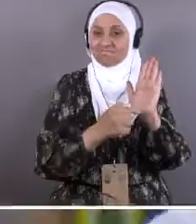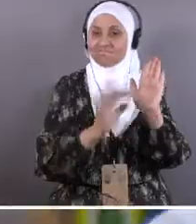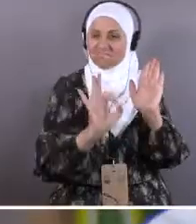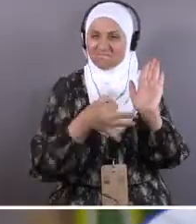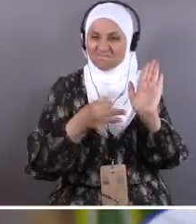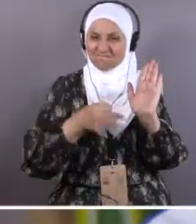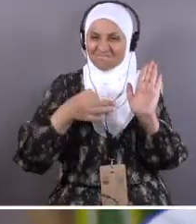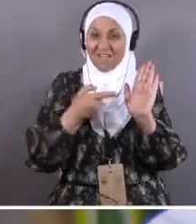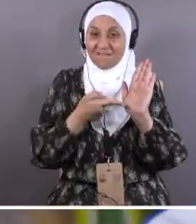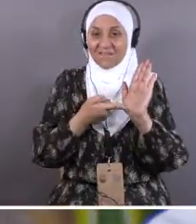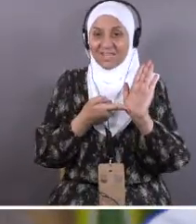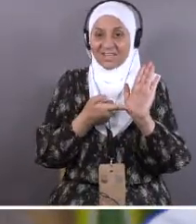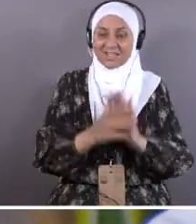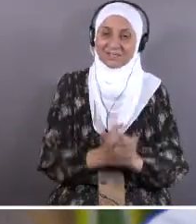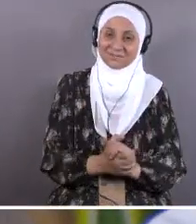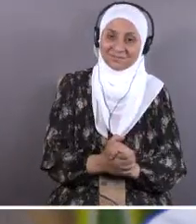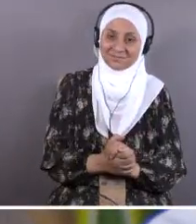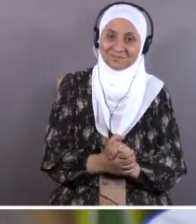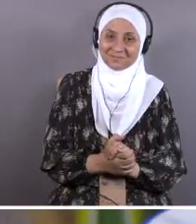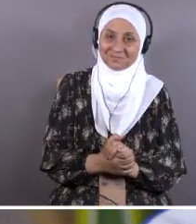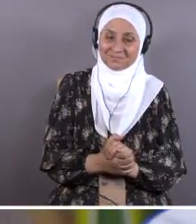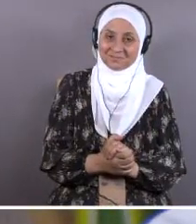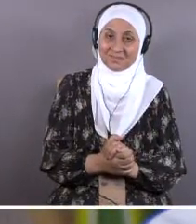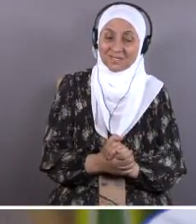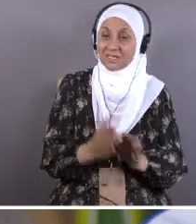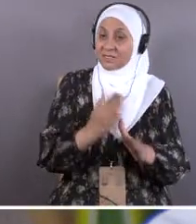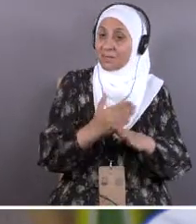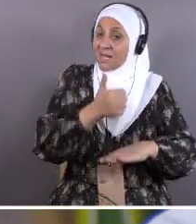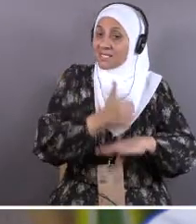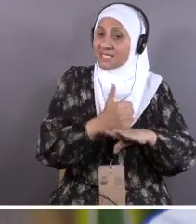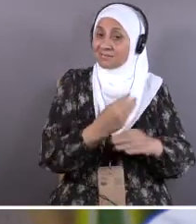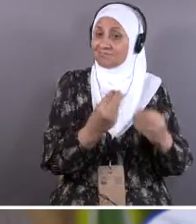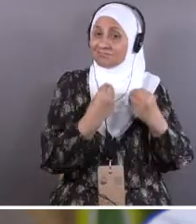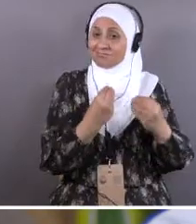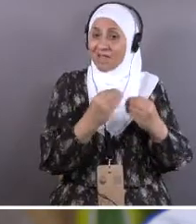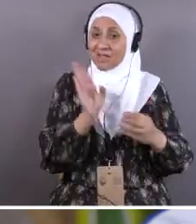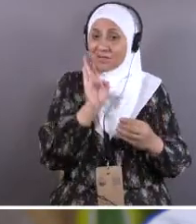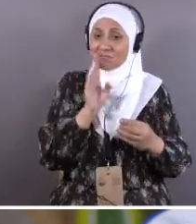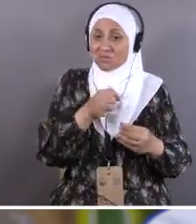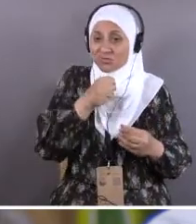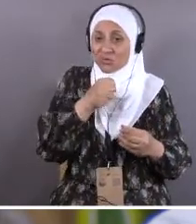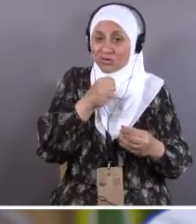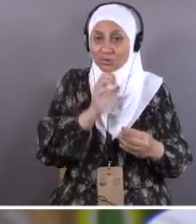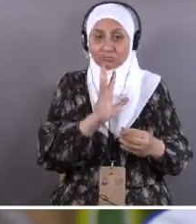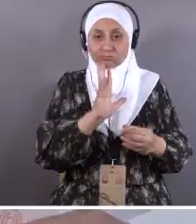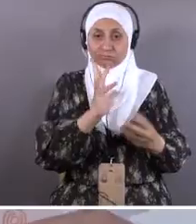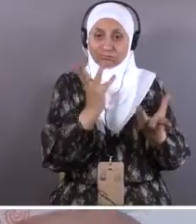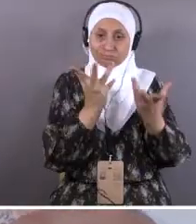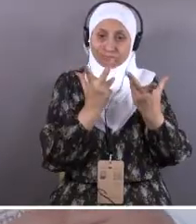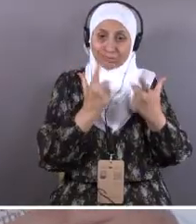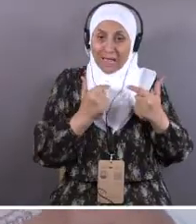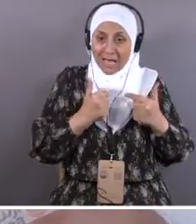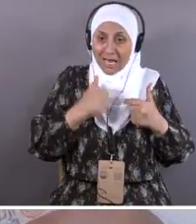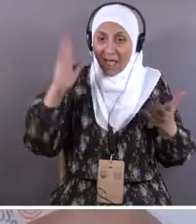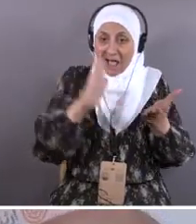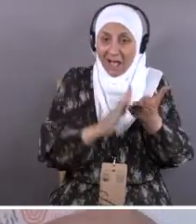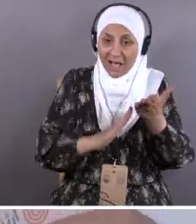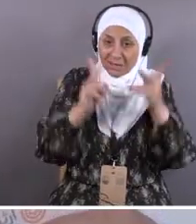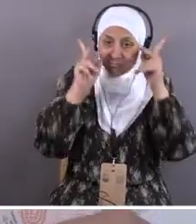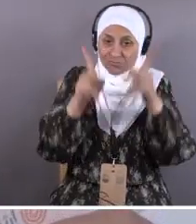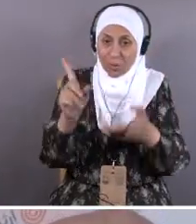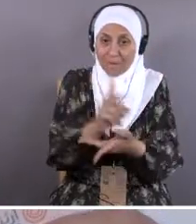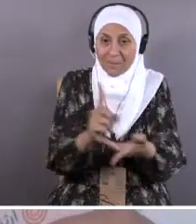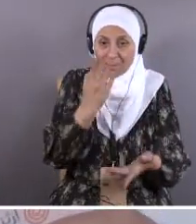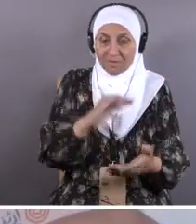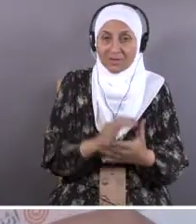we used to have a number of arrangements when it comes to rainfall and water that comes from rain. These were the basic things